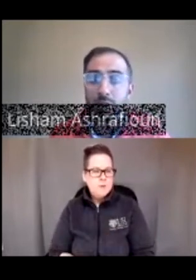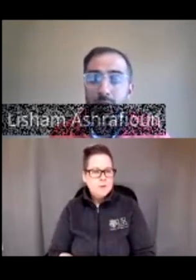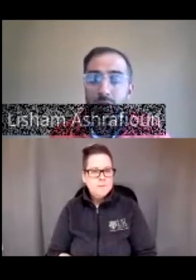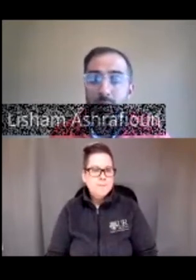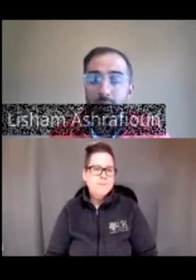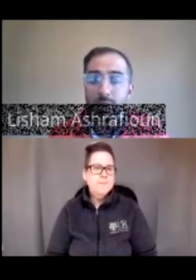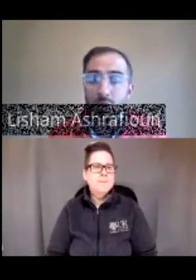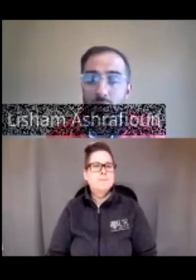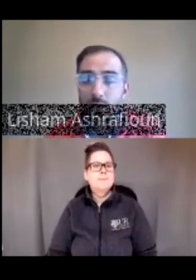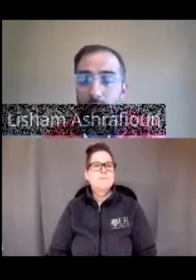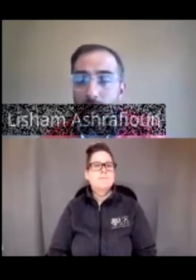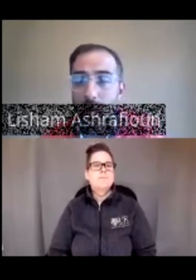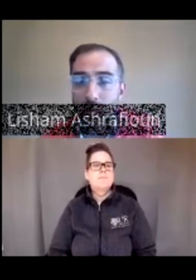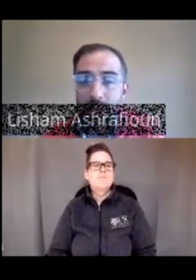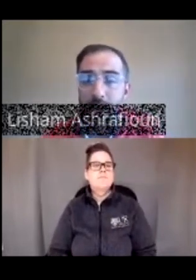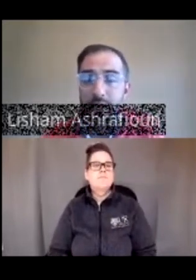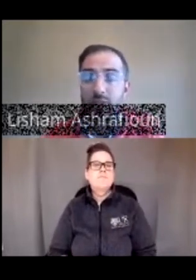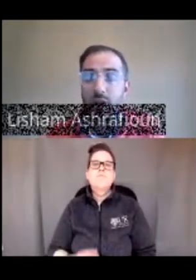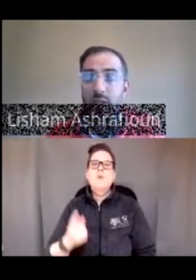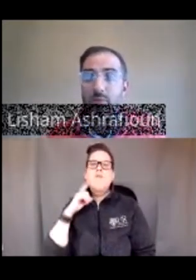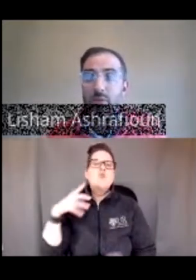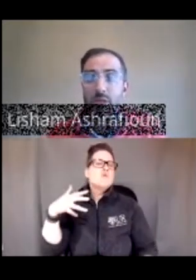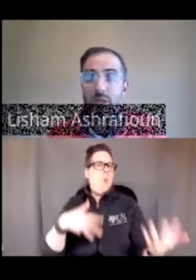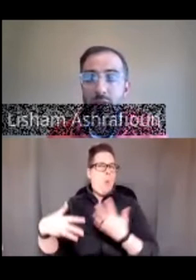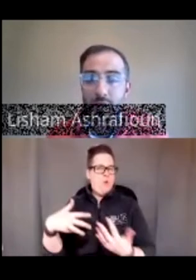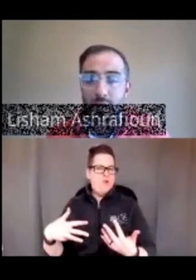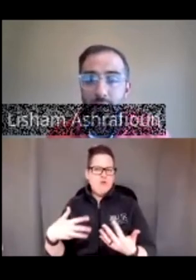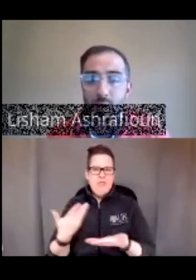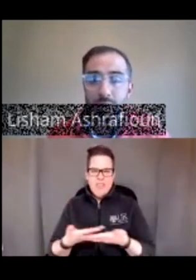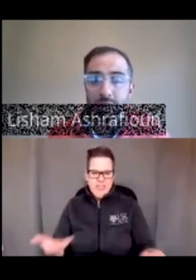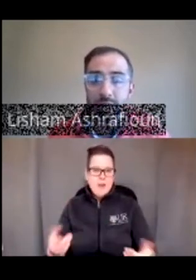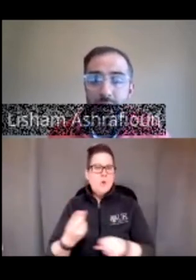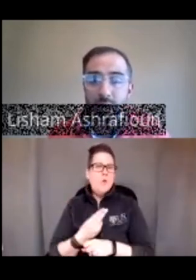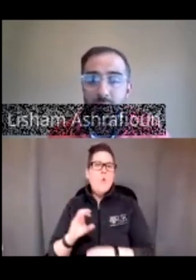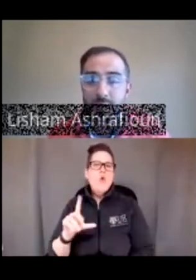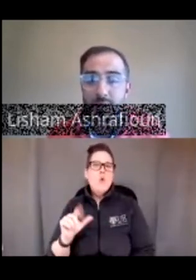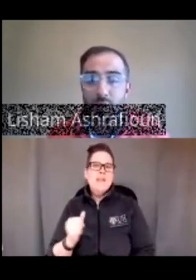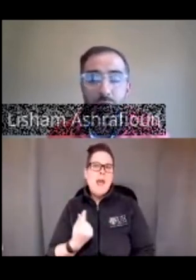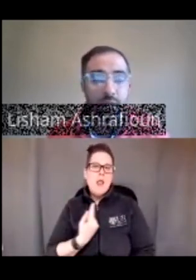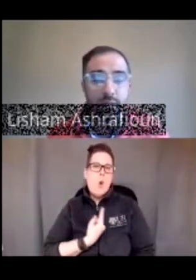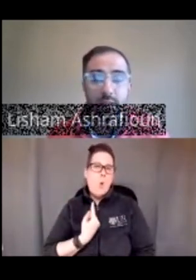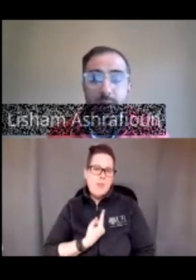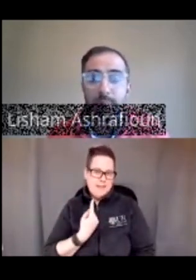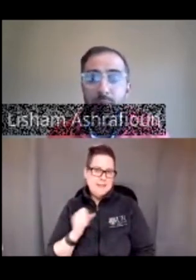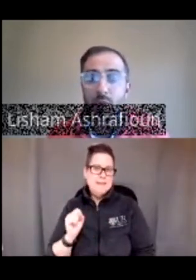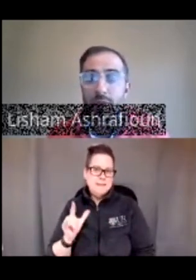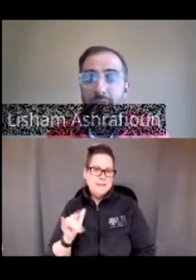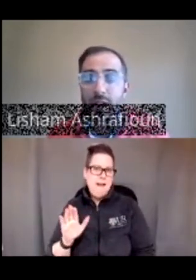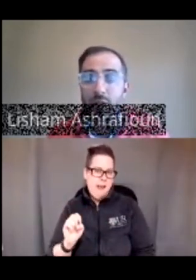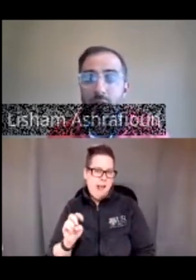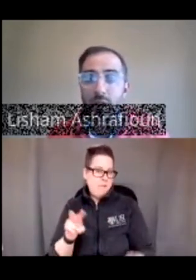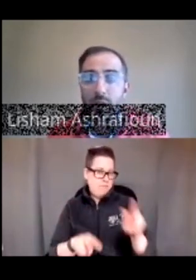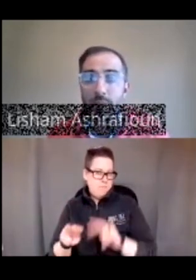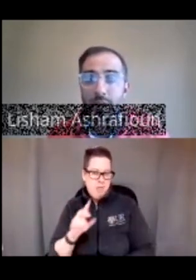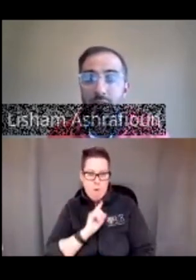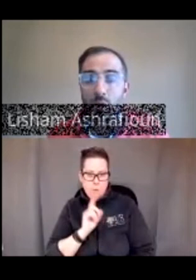In terms of some of the social related constructs, we use the UCLA loneliness scale to assess loneliness. We